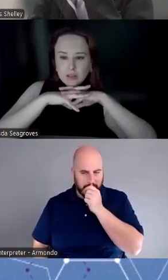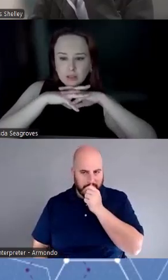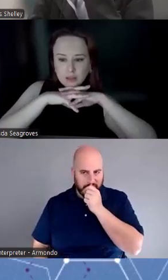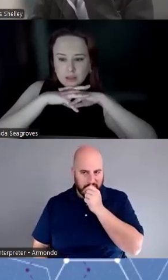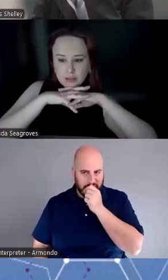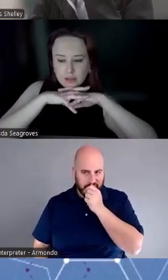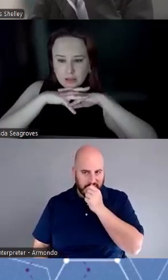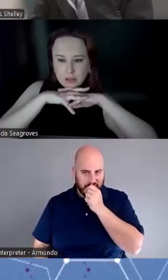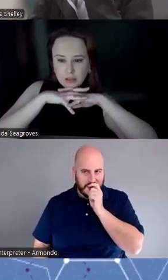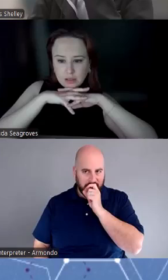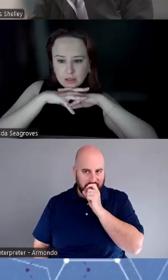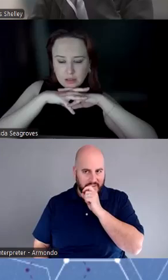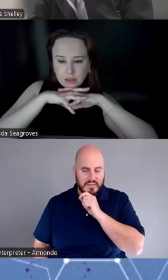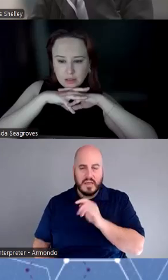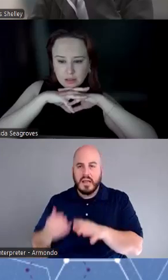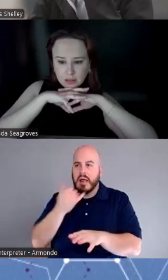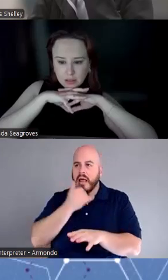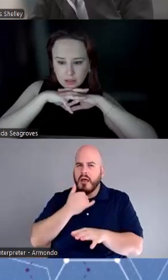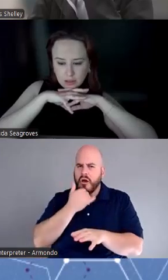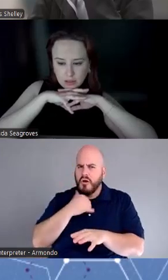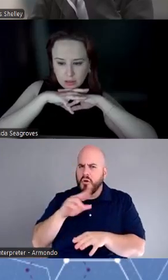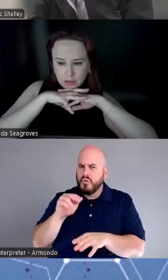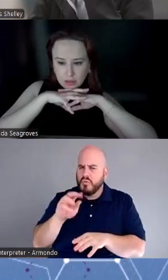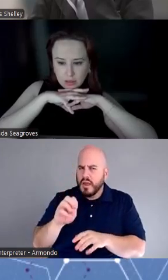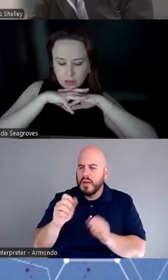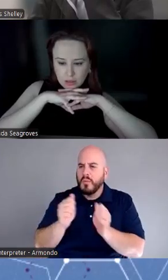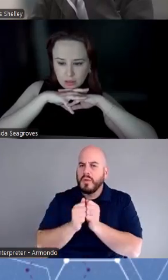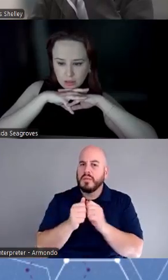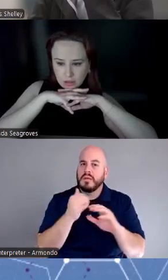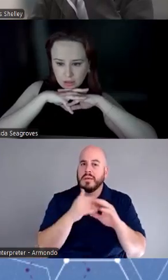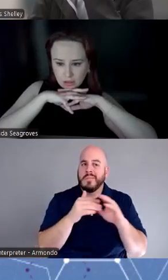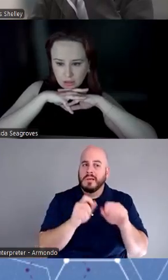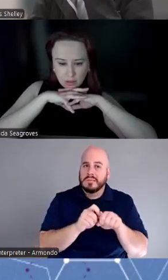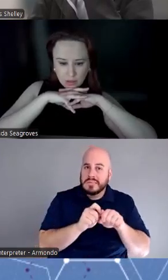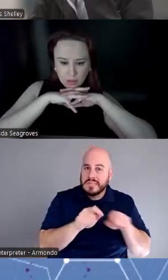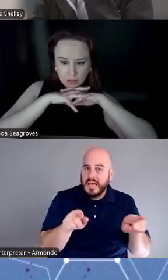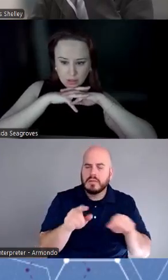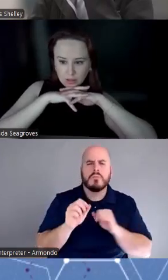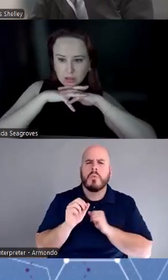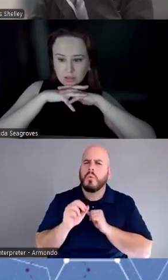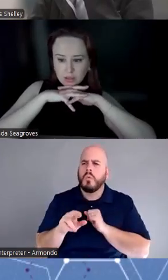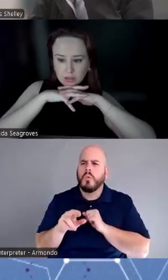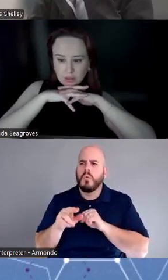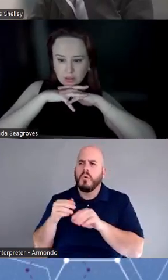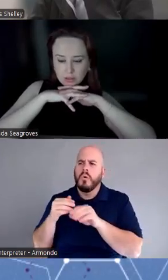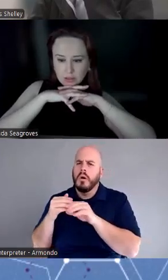is that like error rate in emails being sent or error rate in